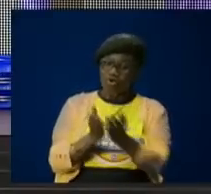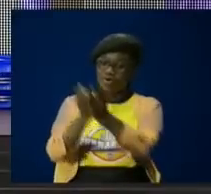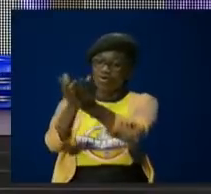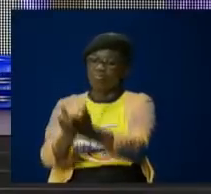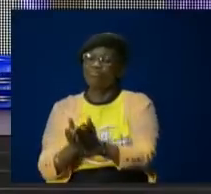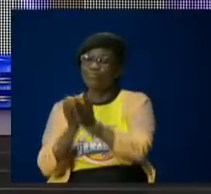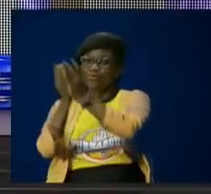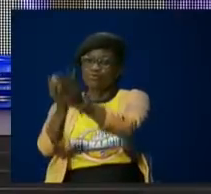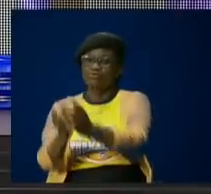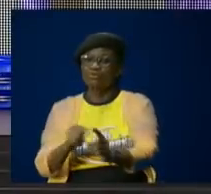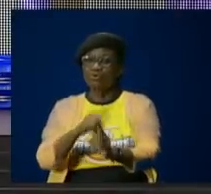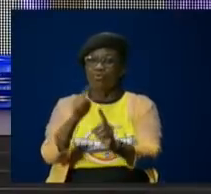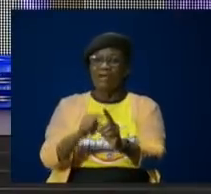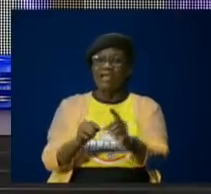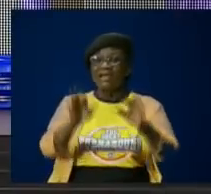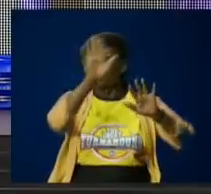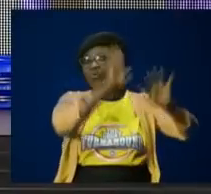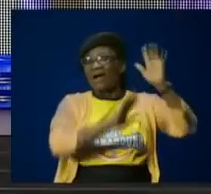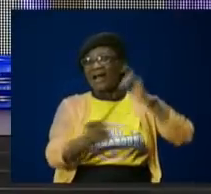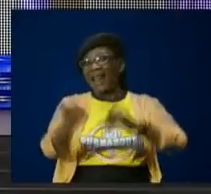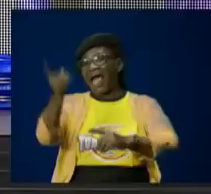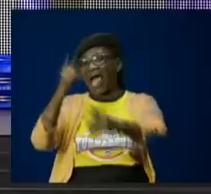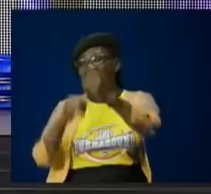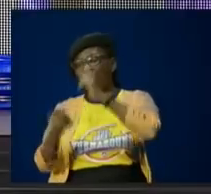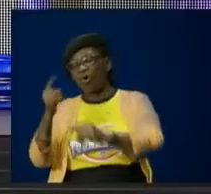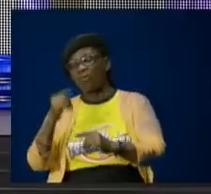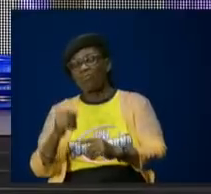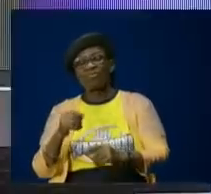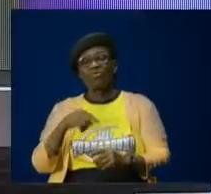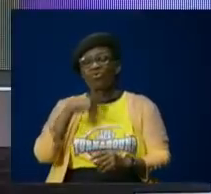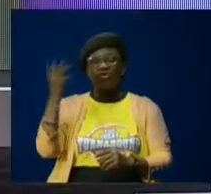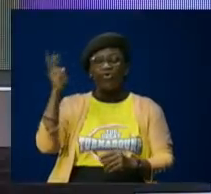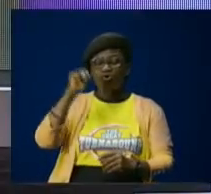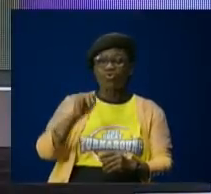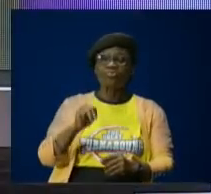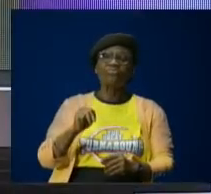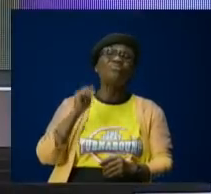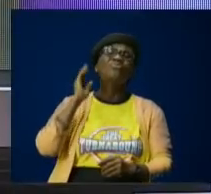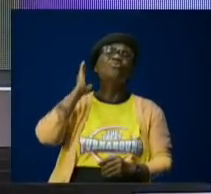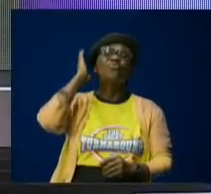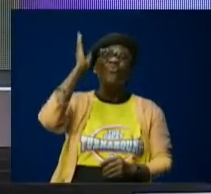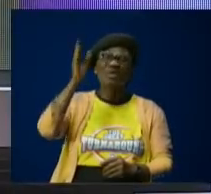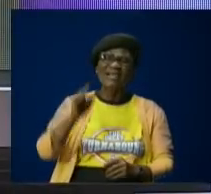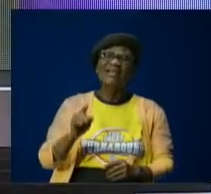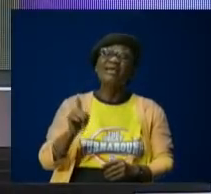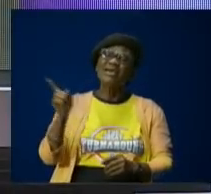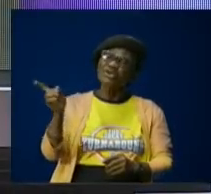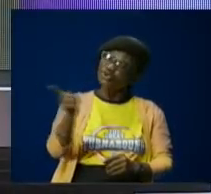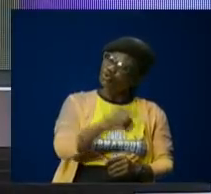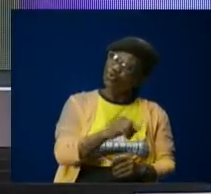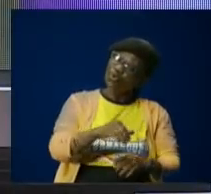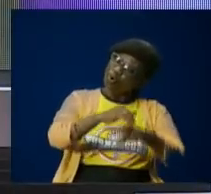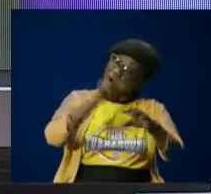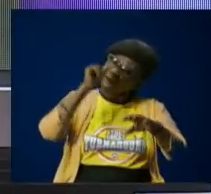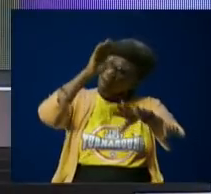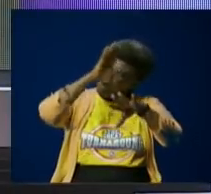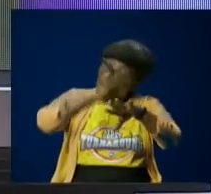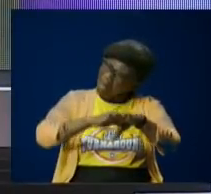upon? You call on him, by then it will be too late. So may I encourage you now,